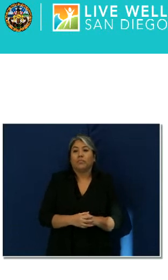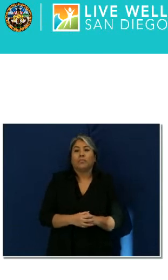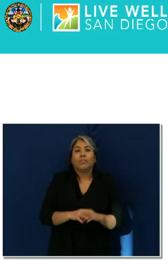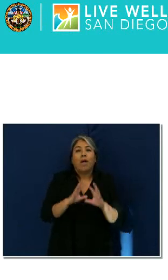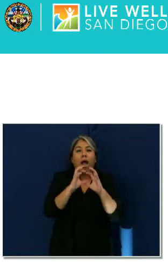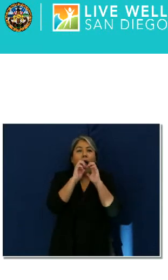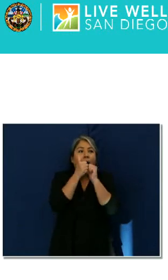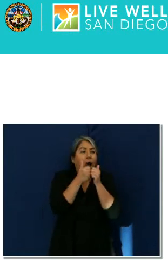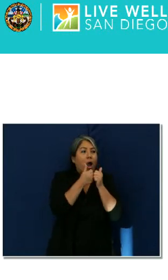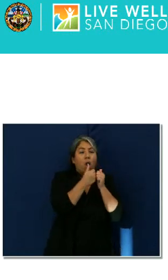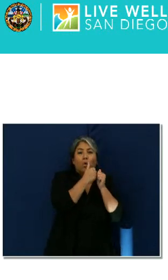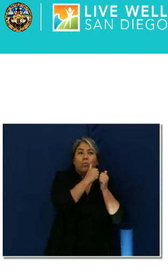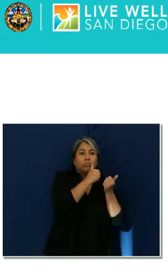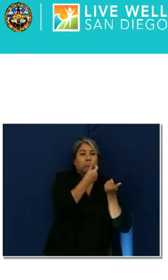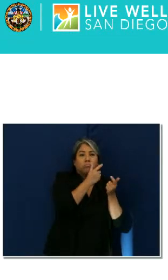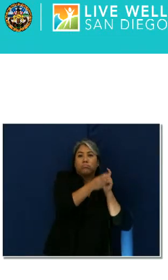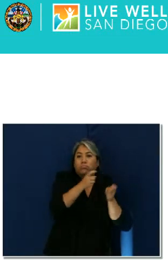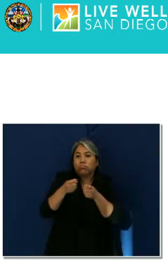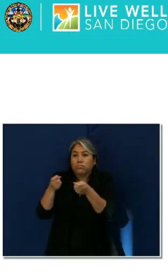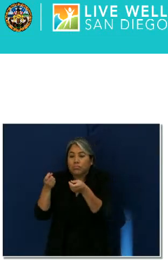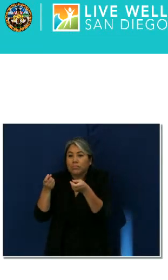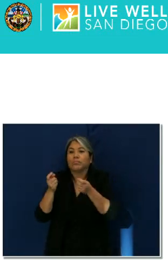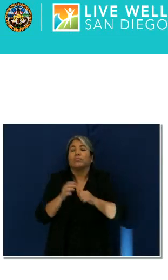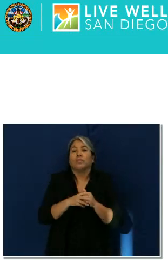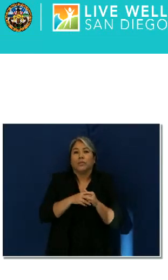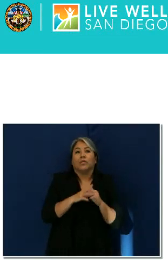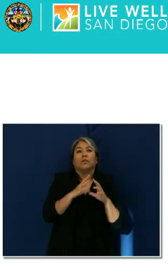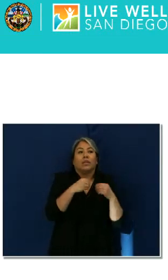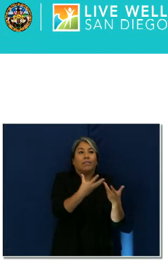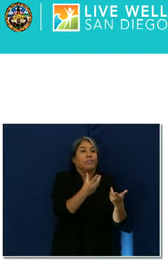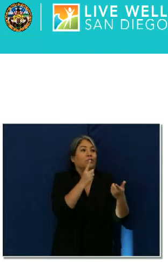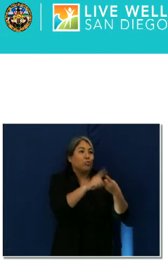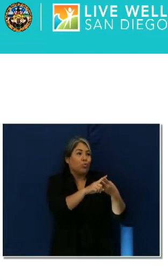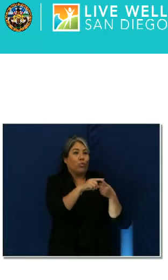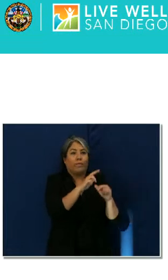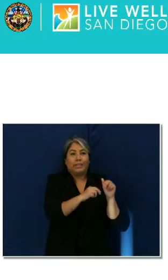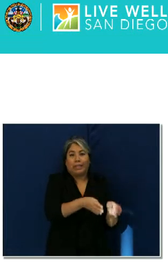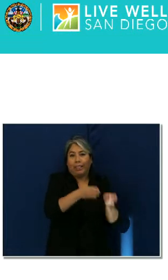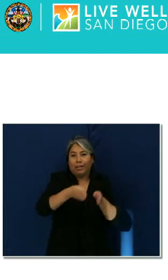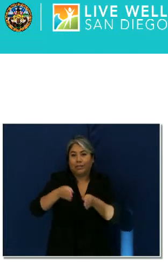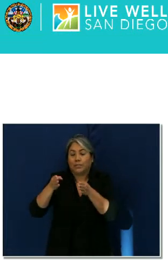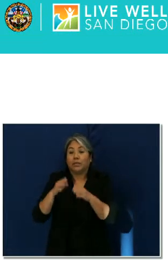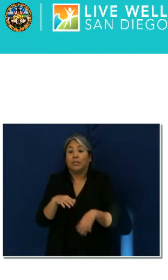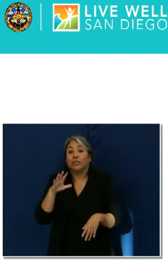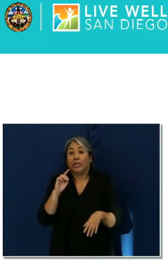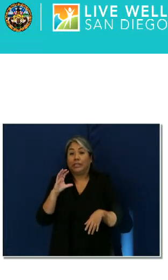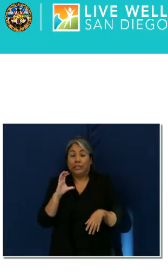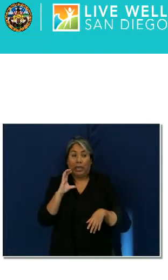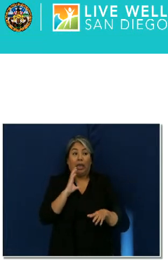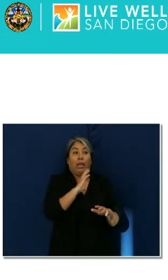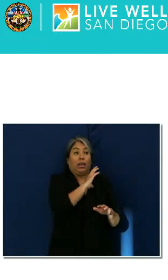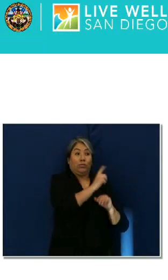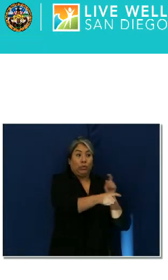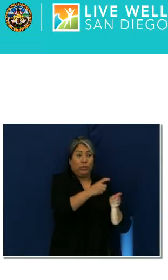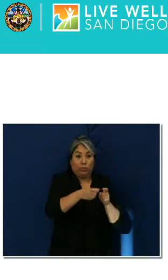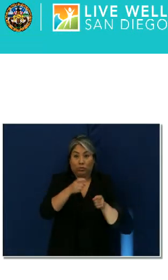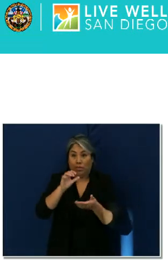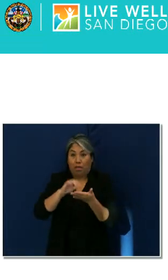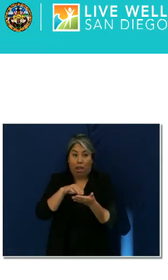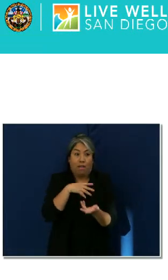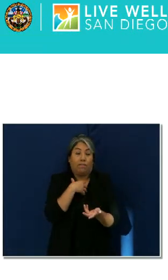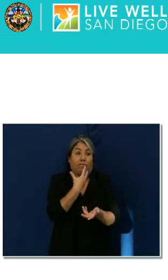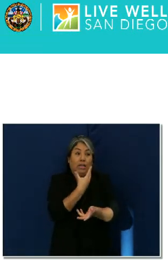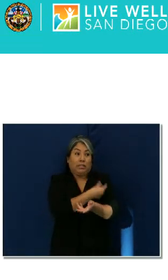Distribution is the giving of vaccine to facilities. CDC distributes vaccine